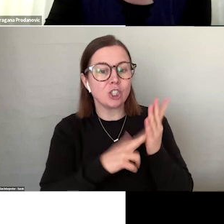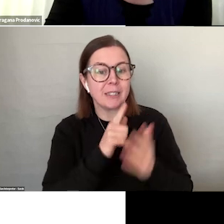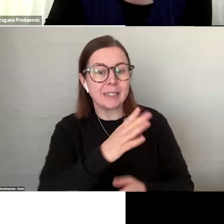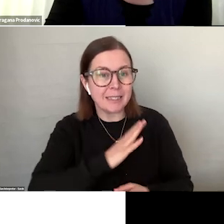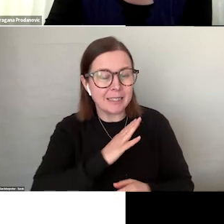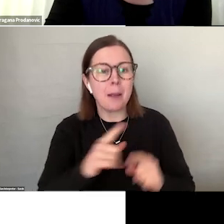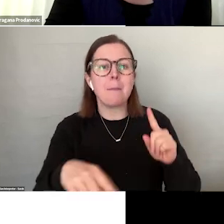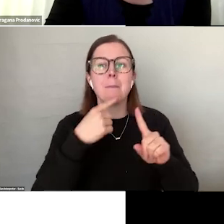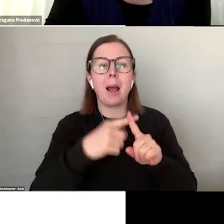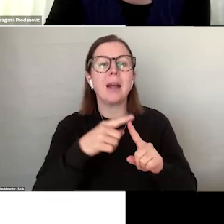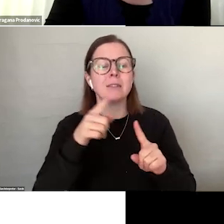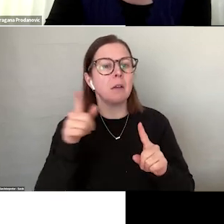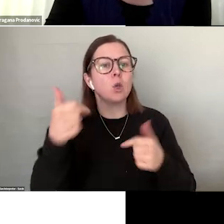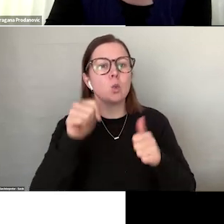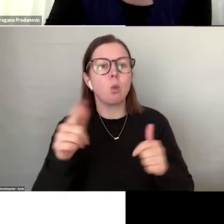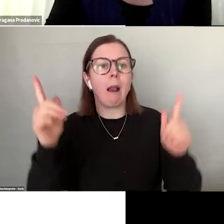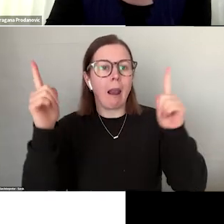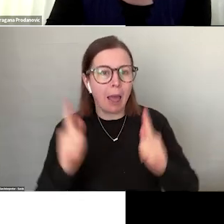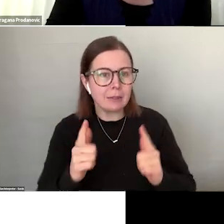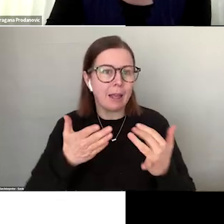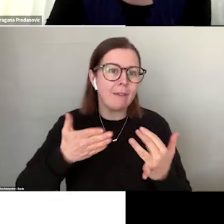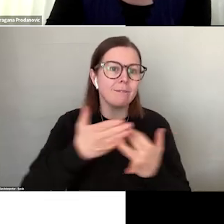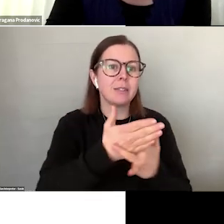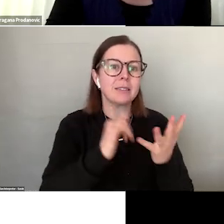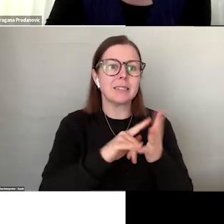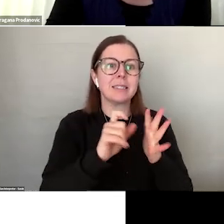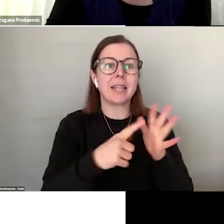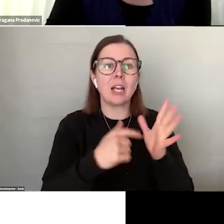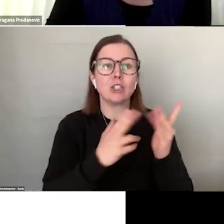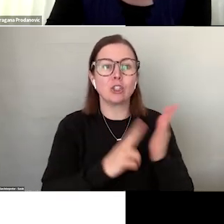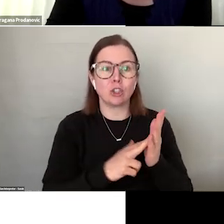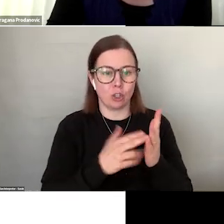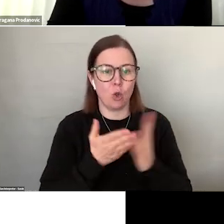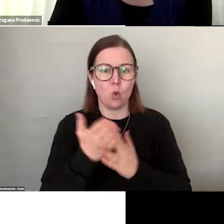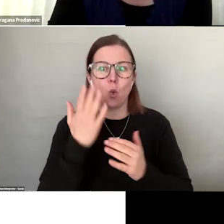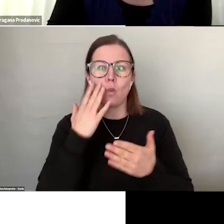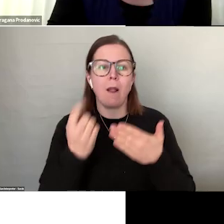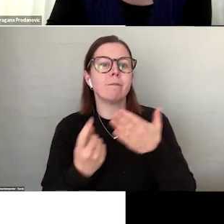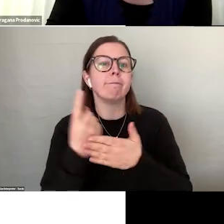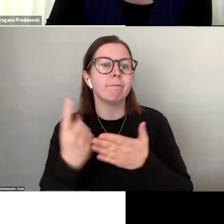could use less invasive sedation methods across different types of medical procedures.